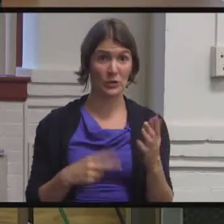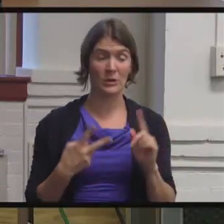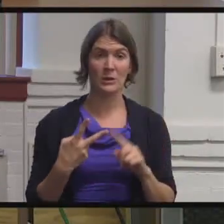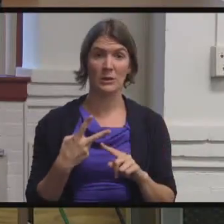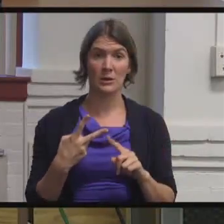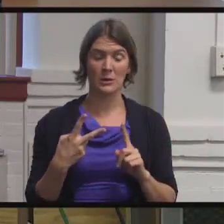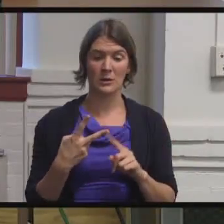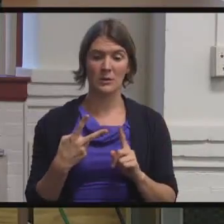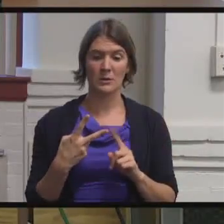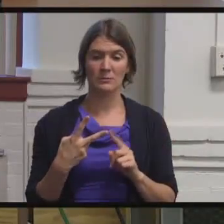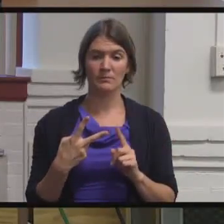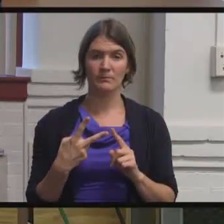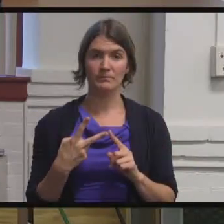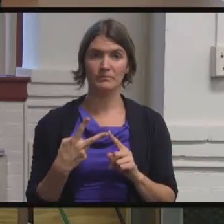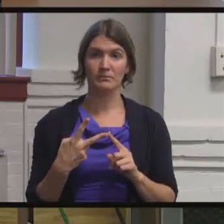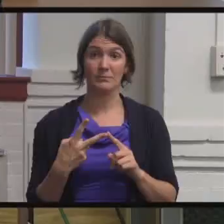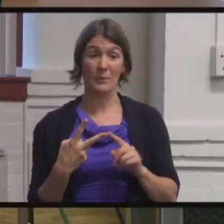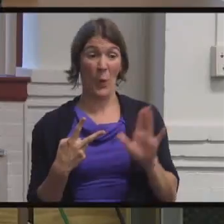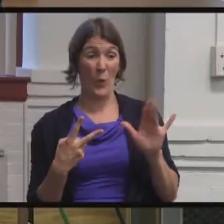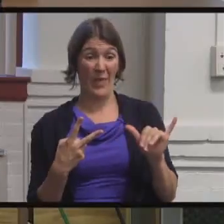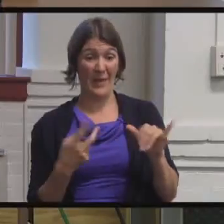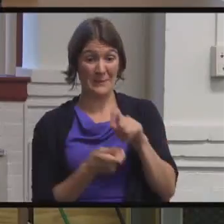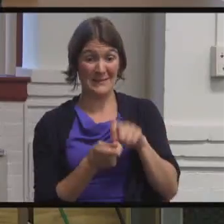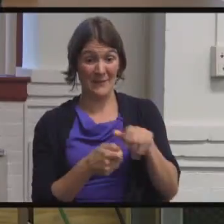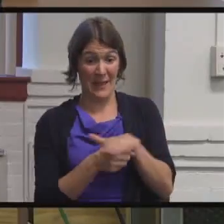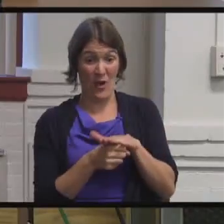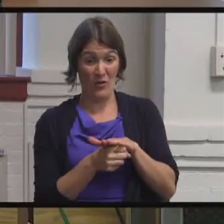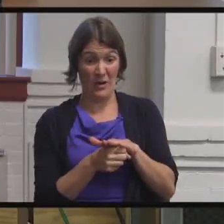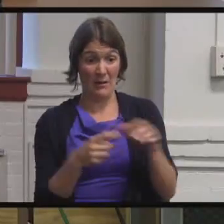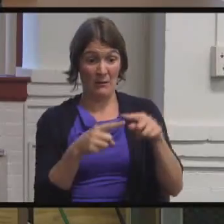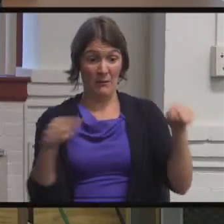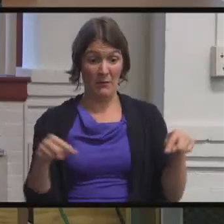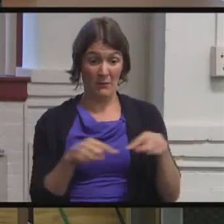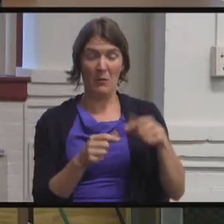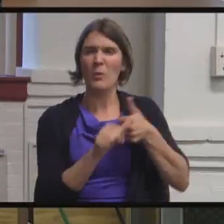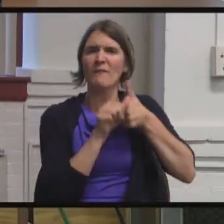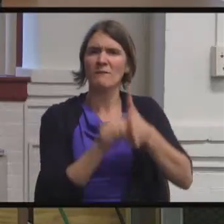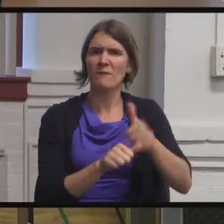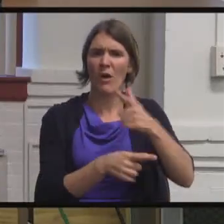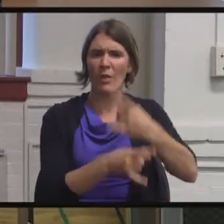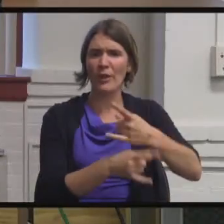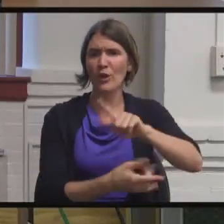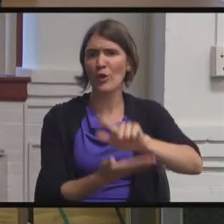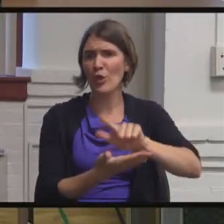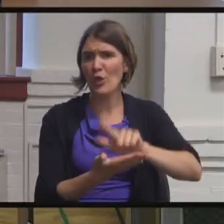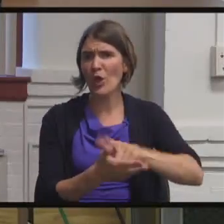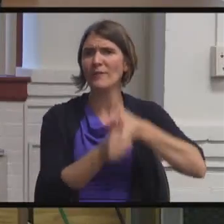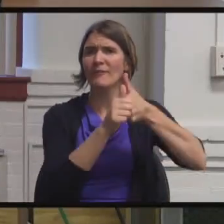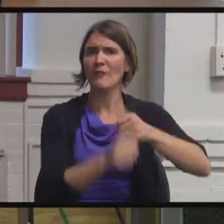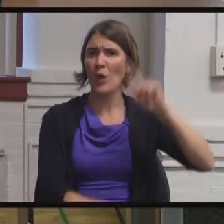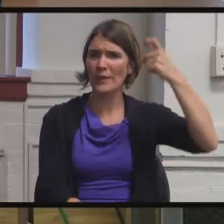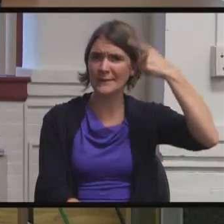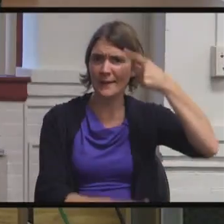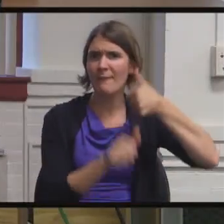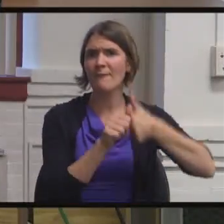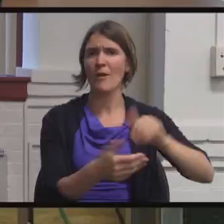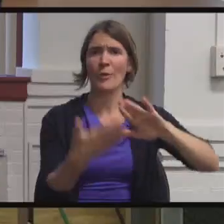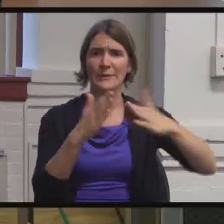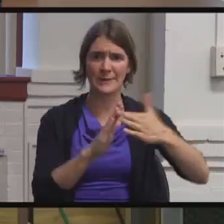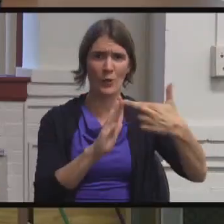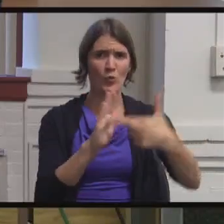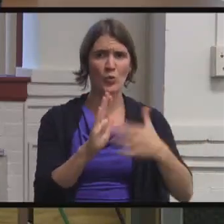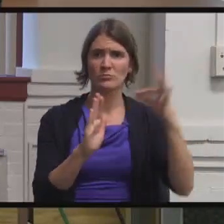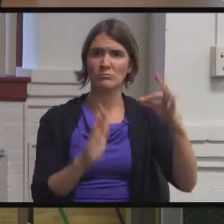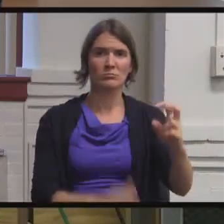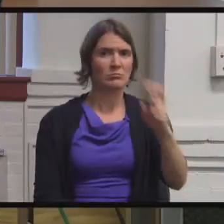and in terms of like the physical space of it and liquor laws and what's applicable for the state and Brattleboro. That's something